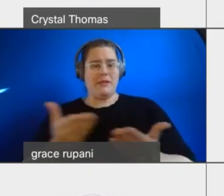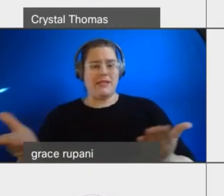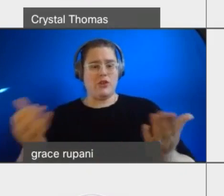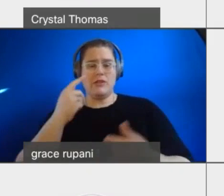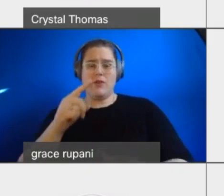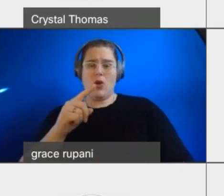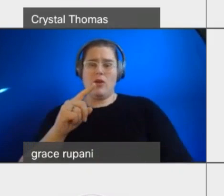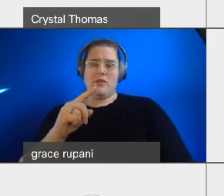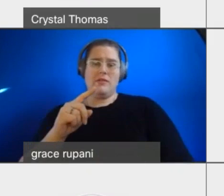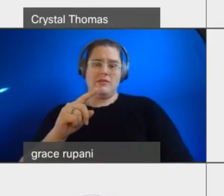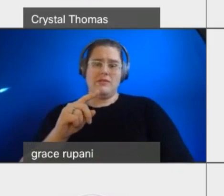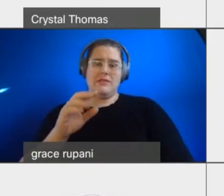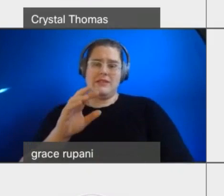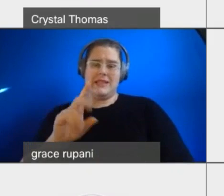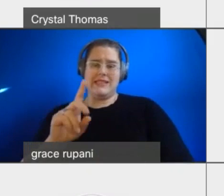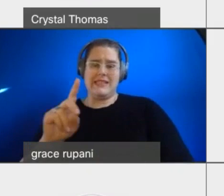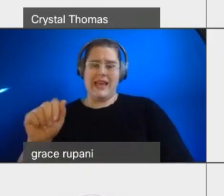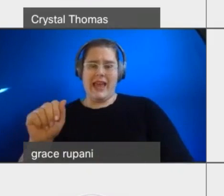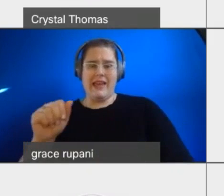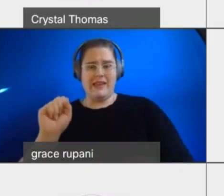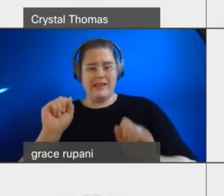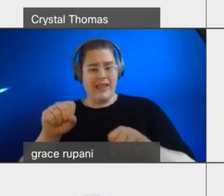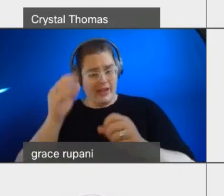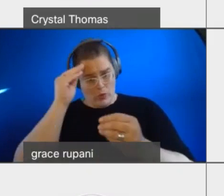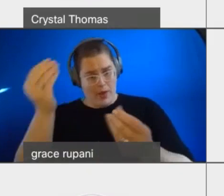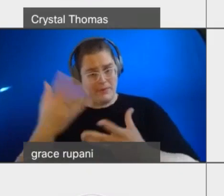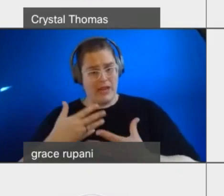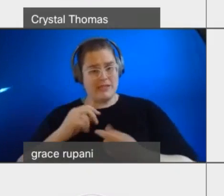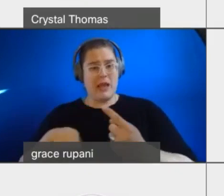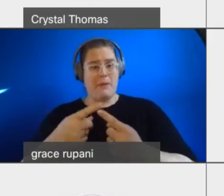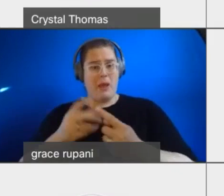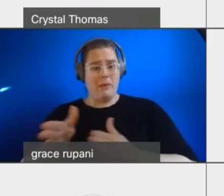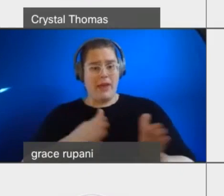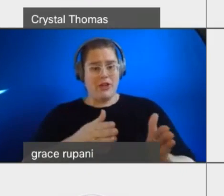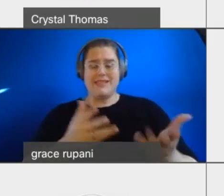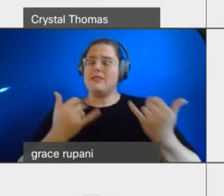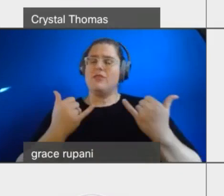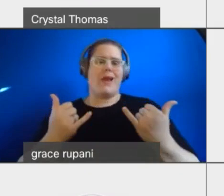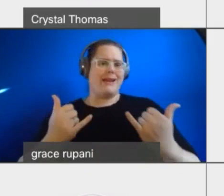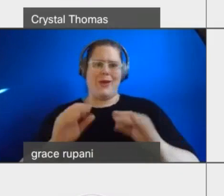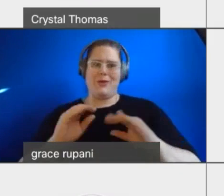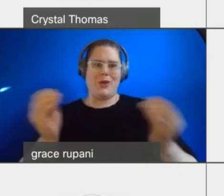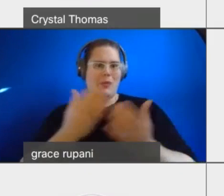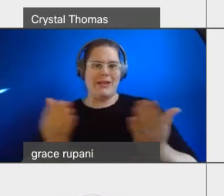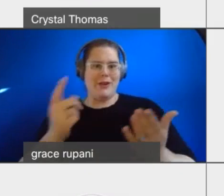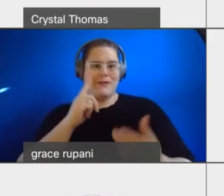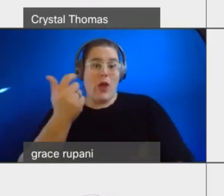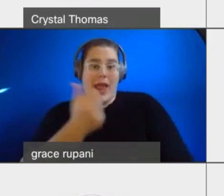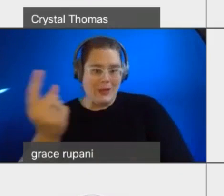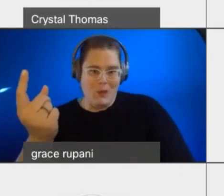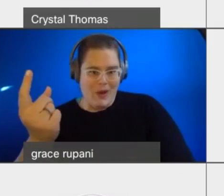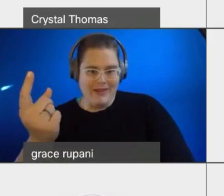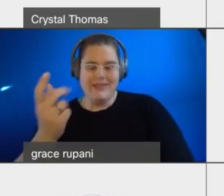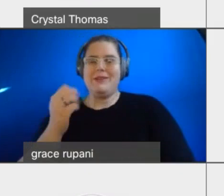update you on the preparedness? The issue is there's not materials yet for anyone. And so modifying